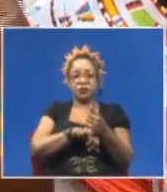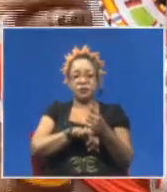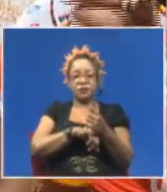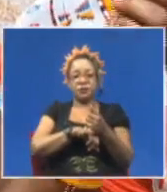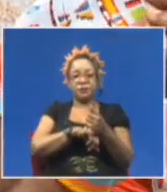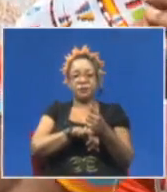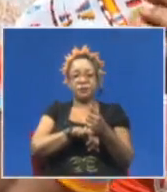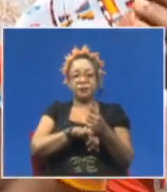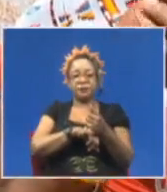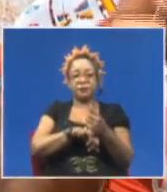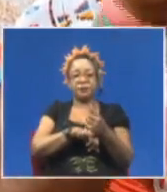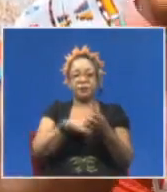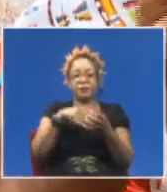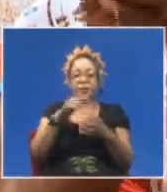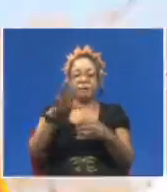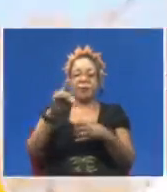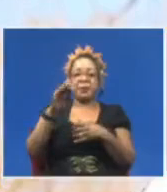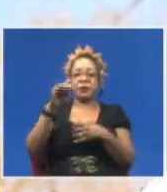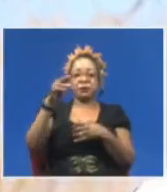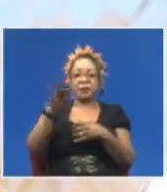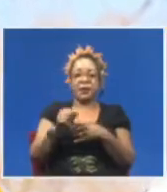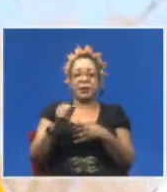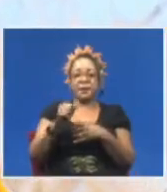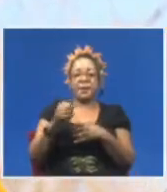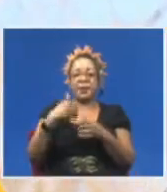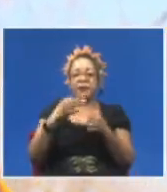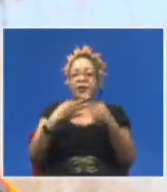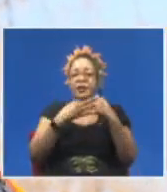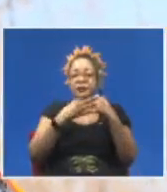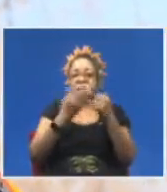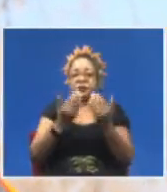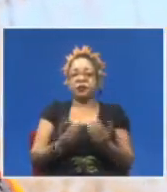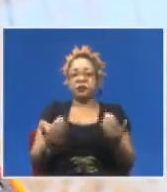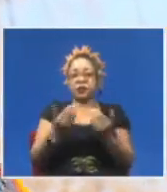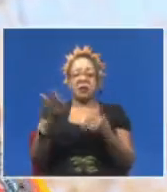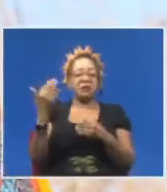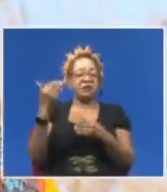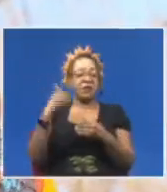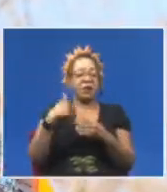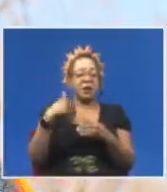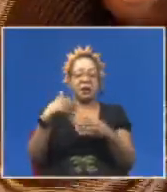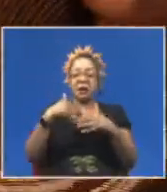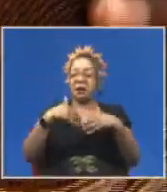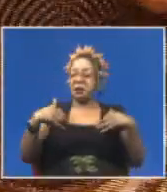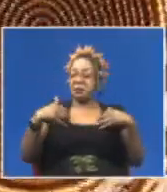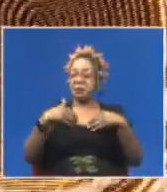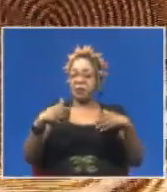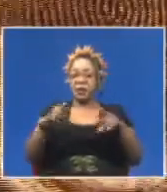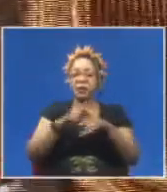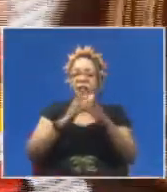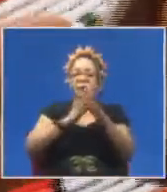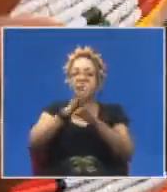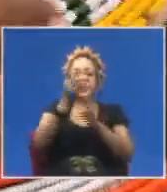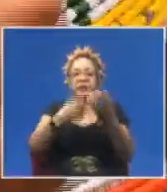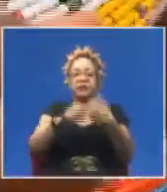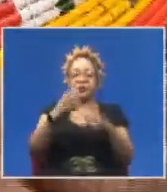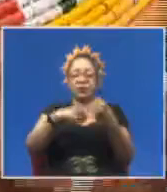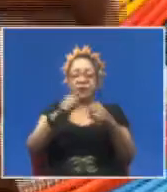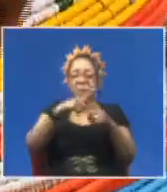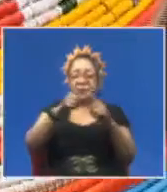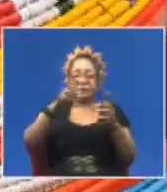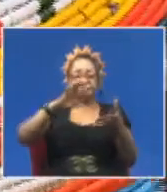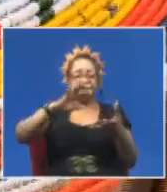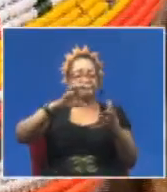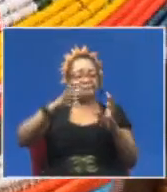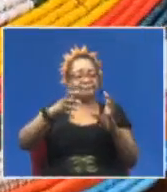Nabiki Lesupar is a mother of eight. She used to keep livestock as the main economic activity. But with the changing climate, her sole